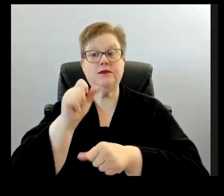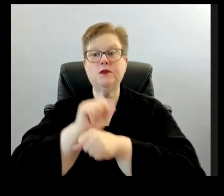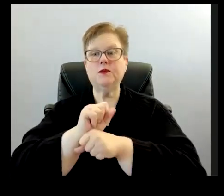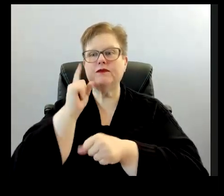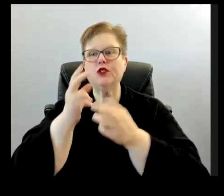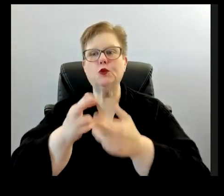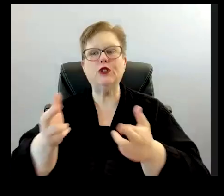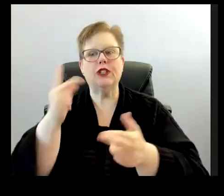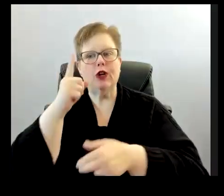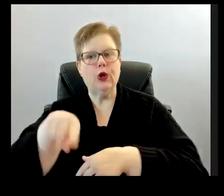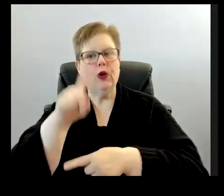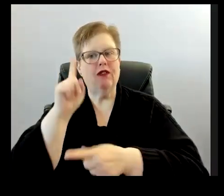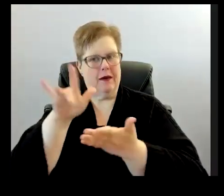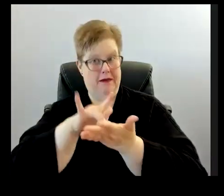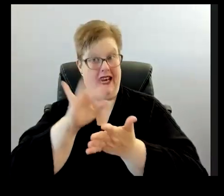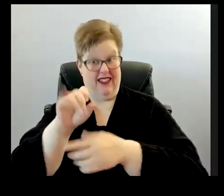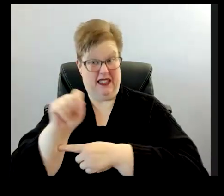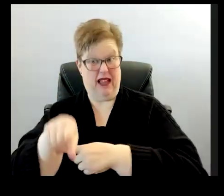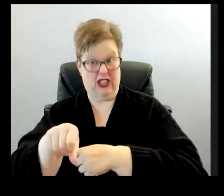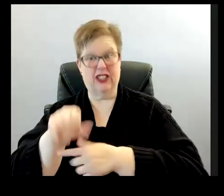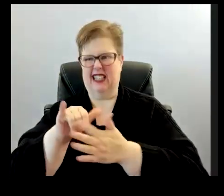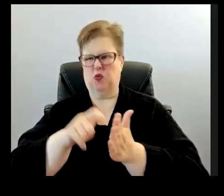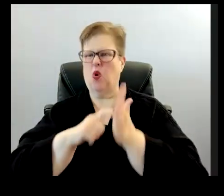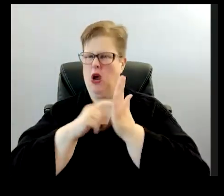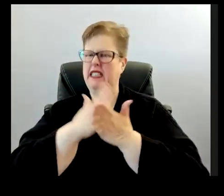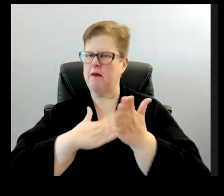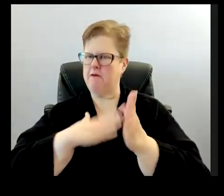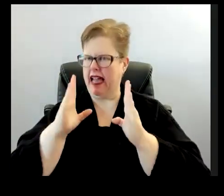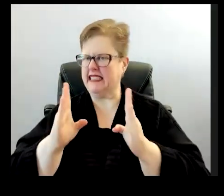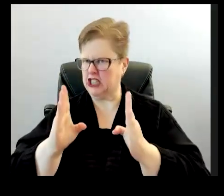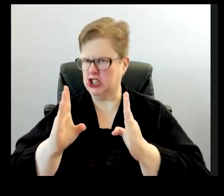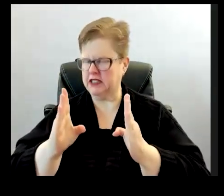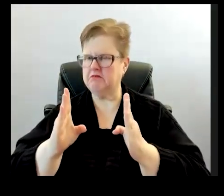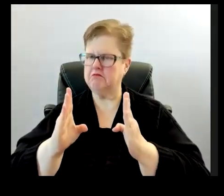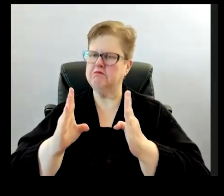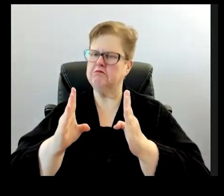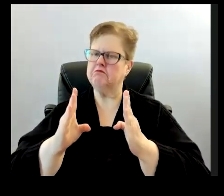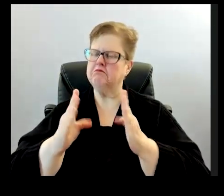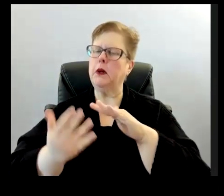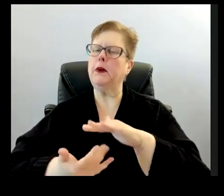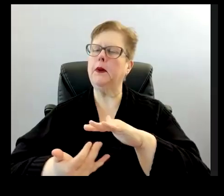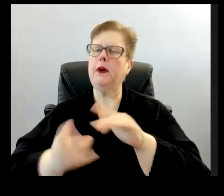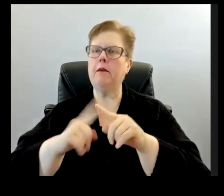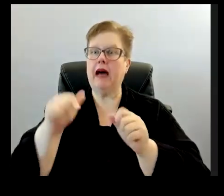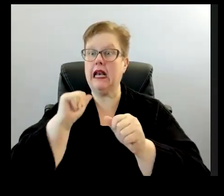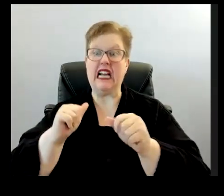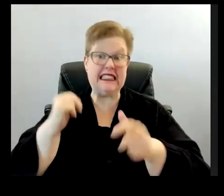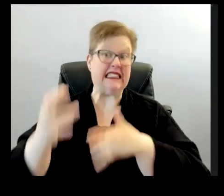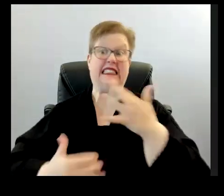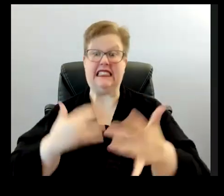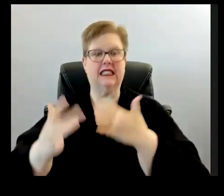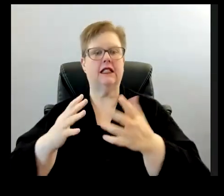for all of you for mid-semester. That's requiring some attention over time, but it's not in crisis.